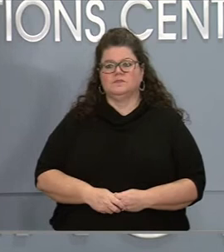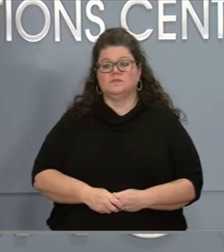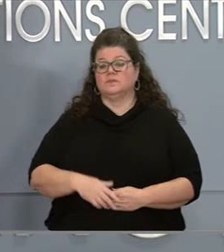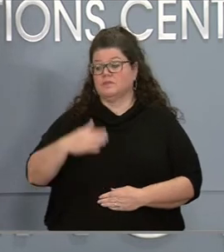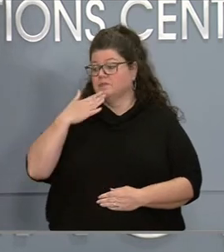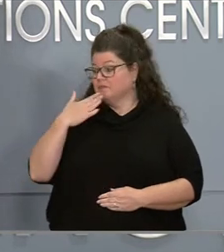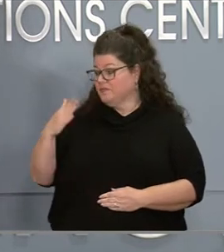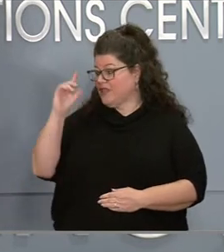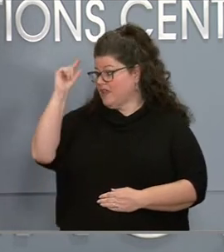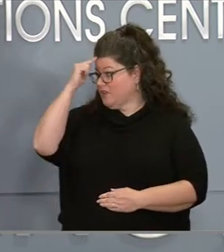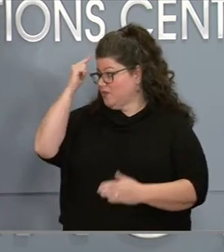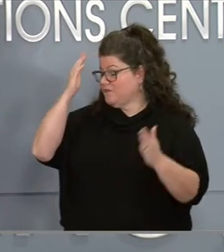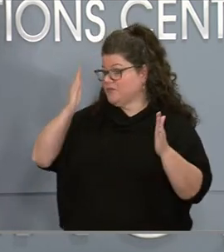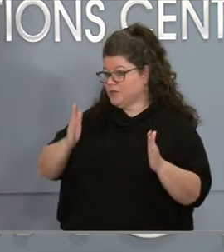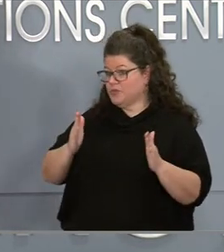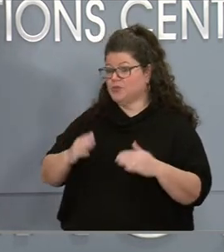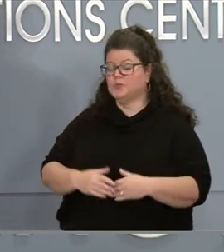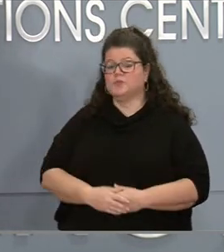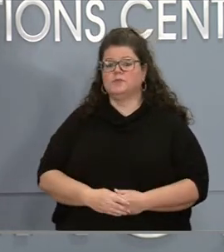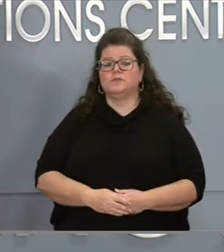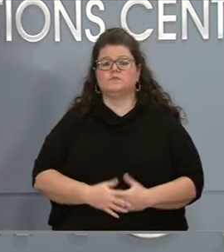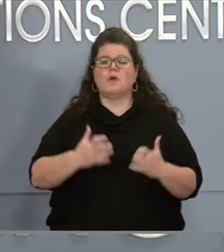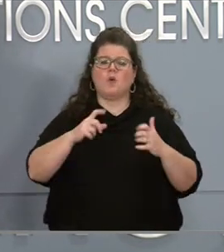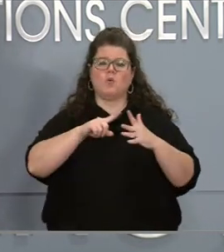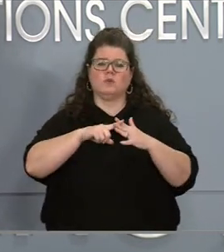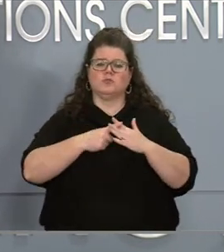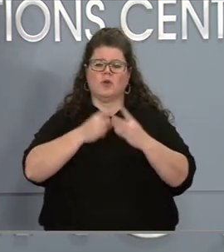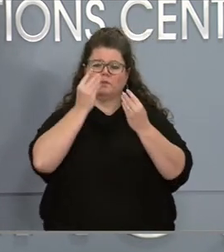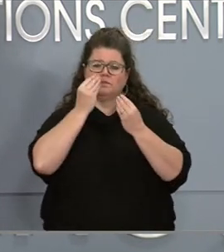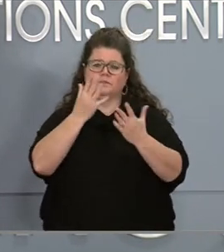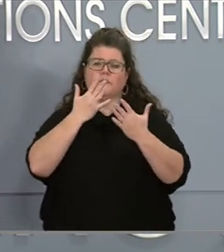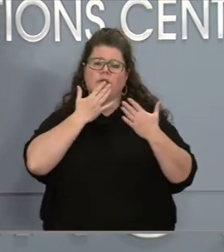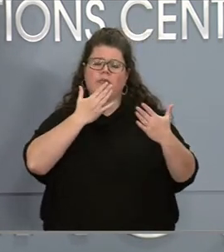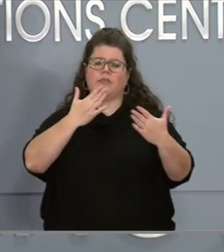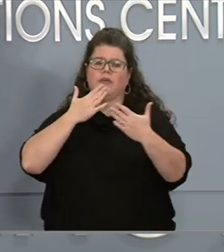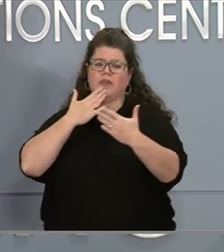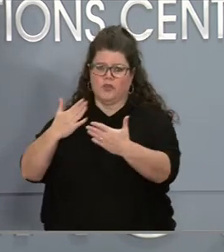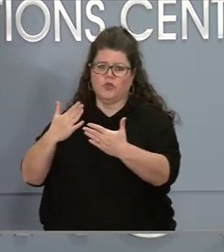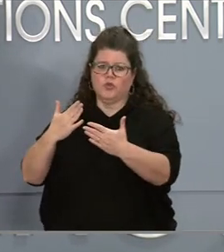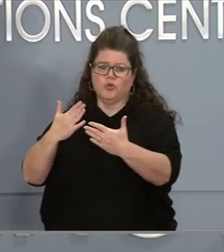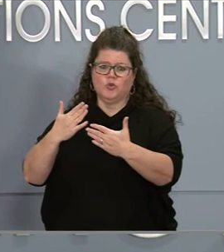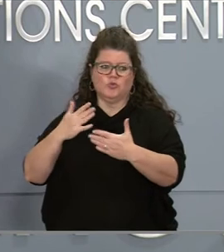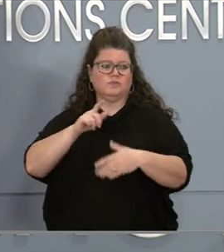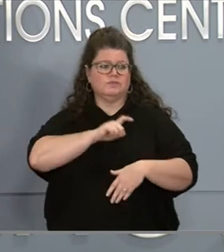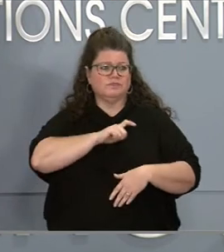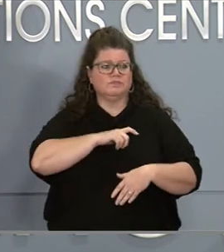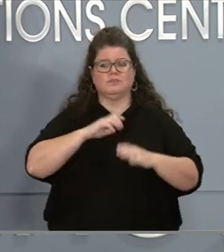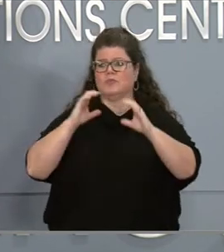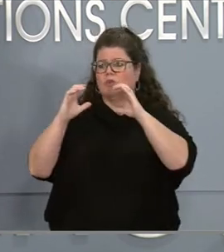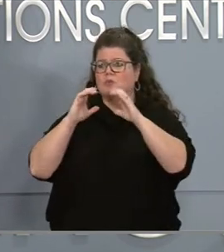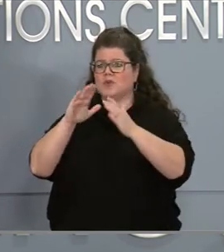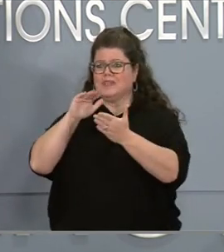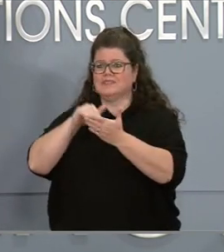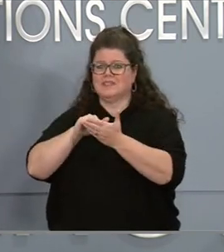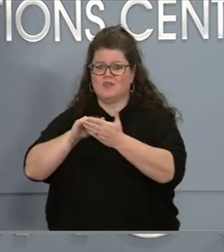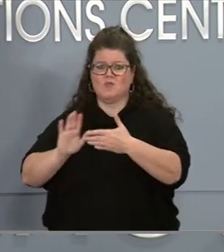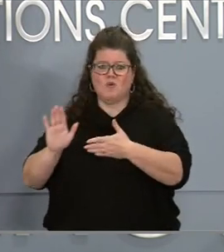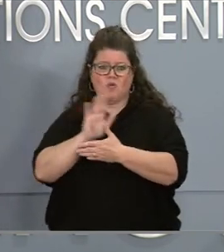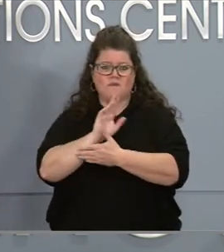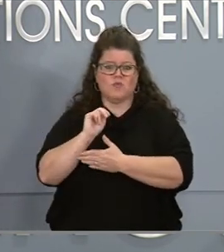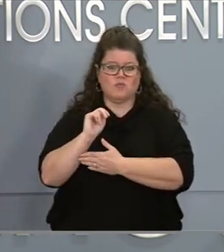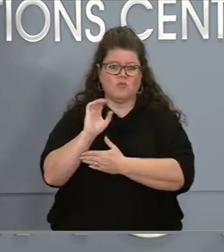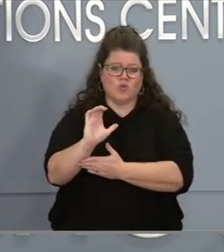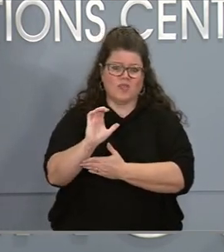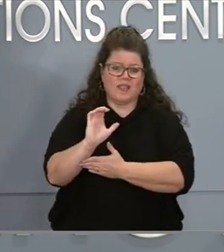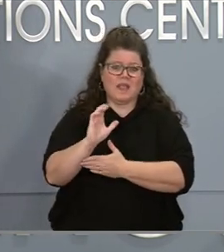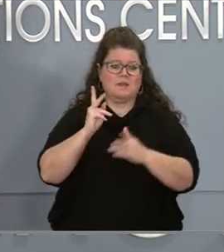Thank you, Governor Cooper. And I want to start by saying thank you as well to the members in patrol communication centers across the state and members